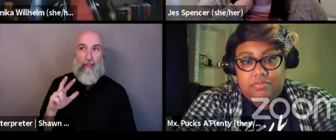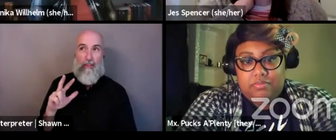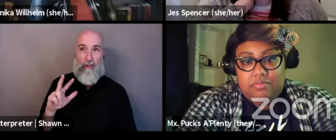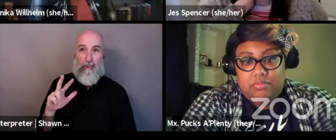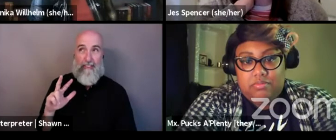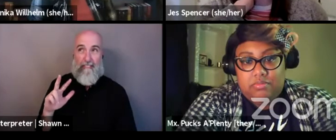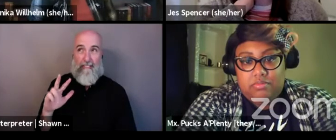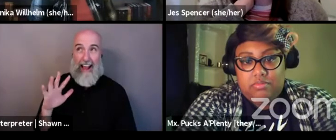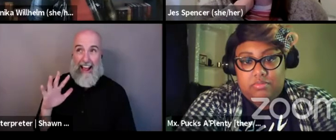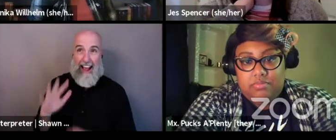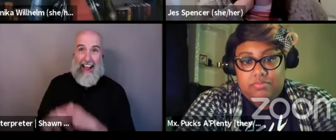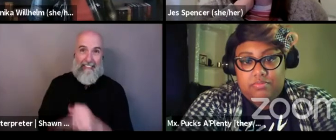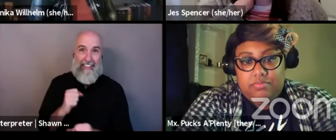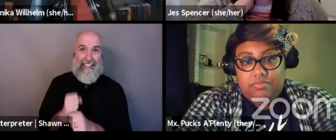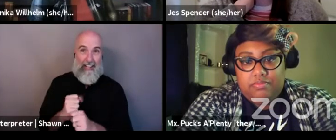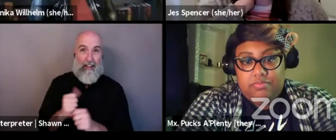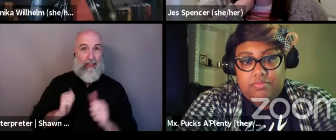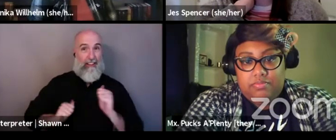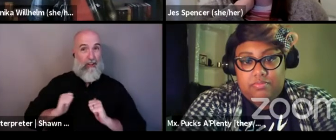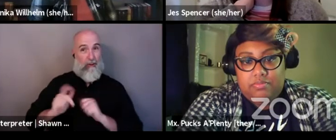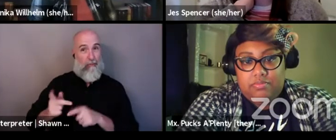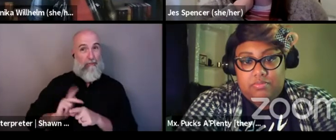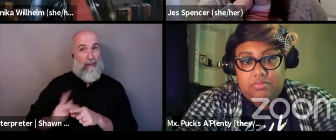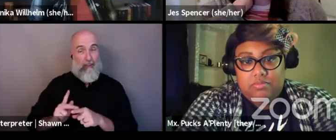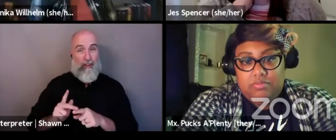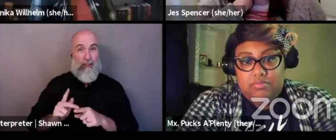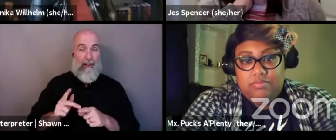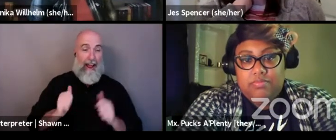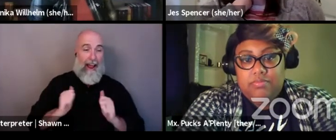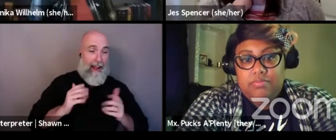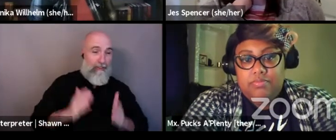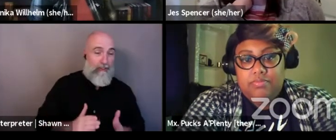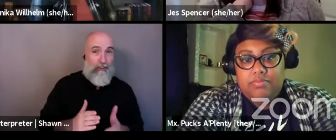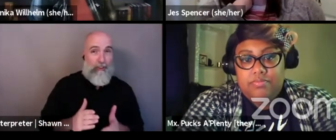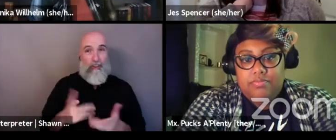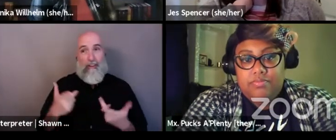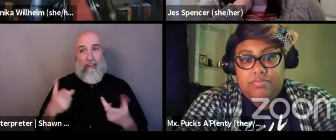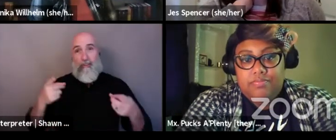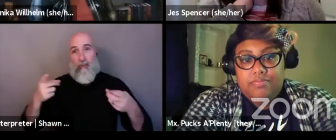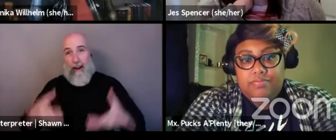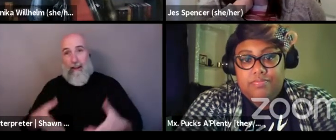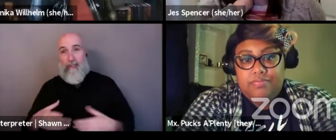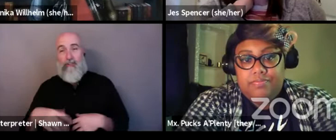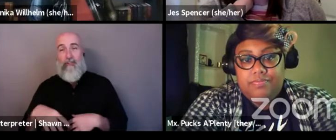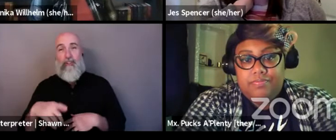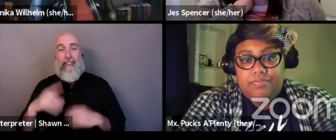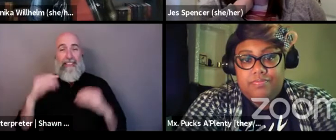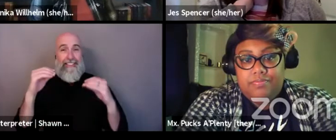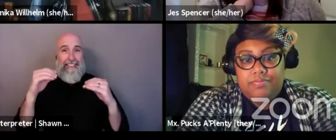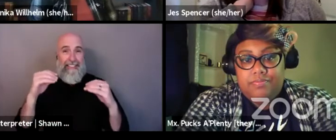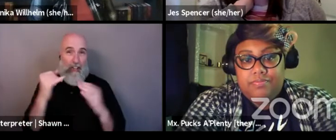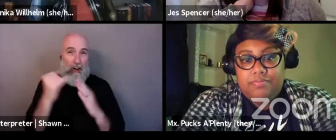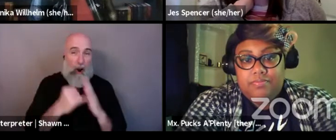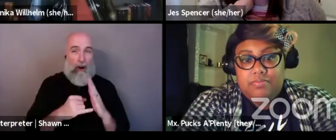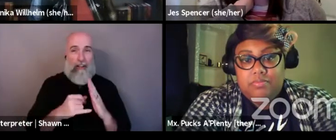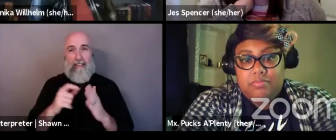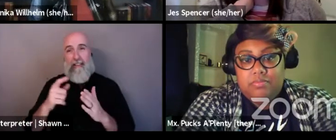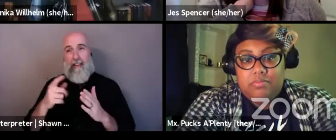35-year theater professional as an actor, director, teaching artist, playwright, et cetera, et